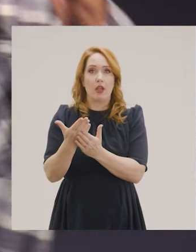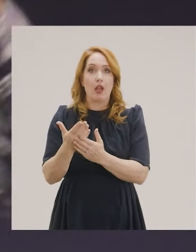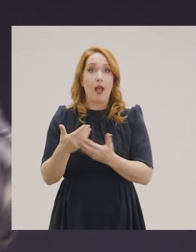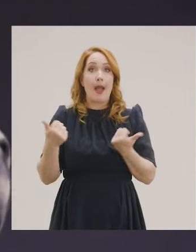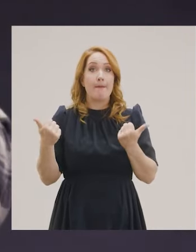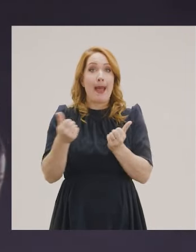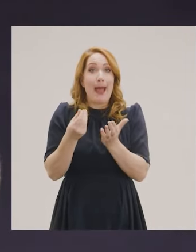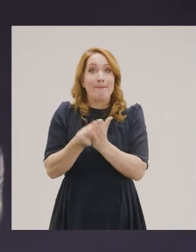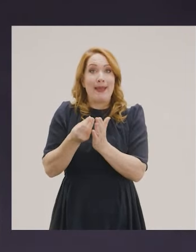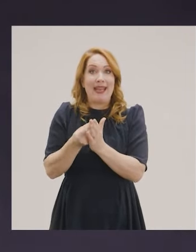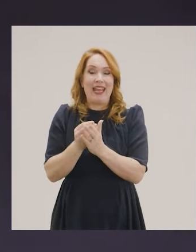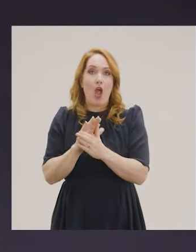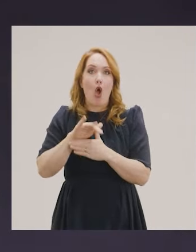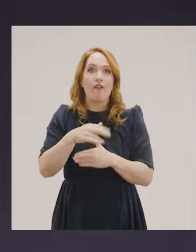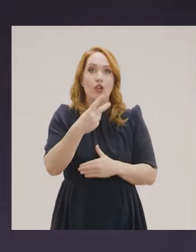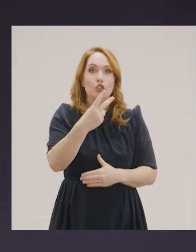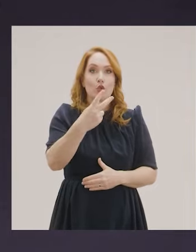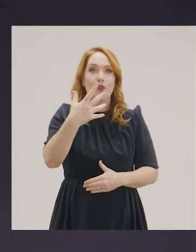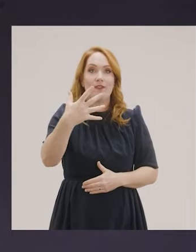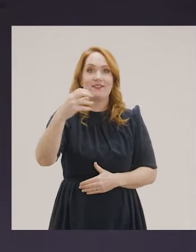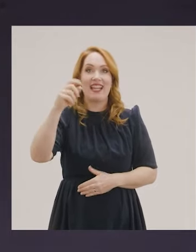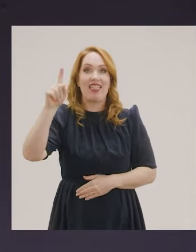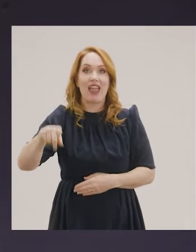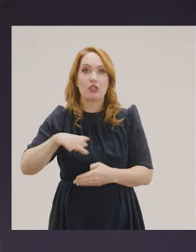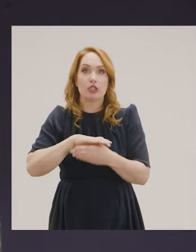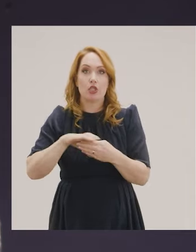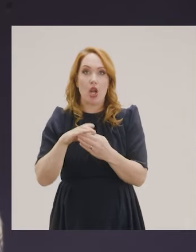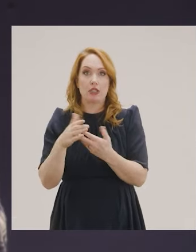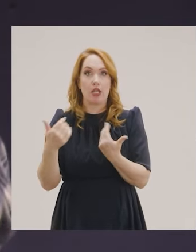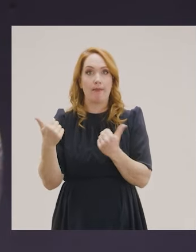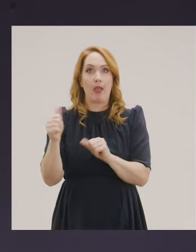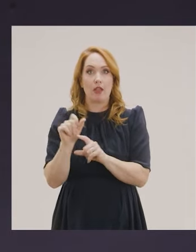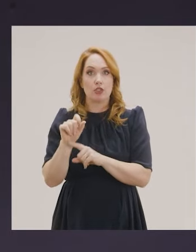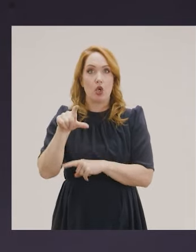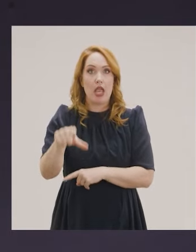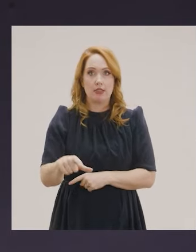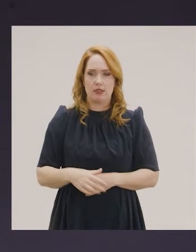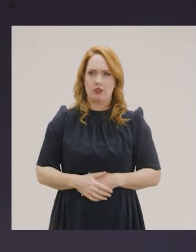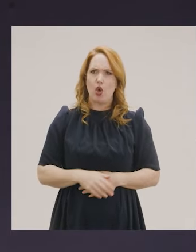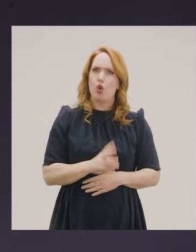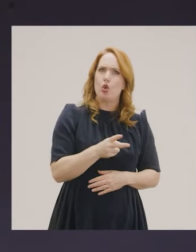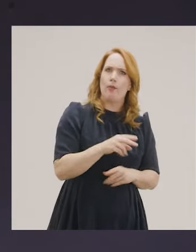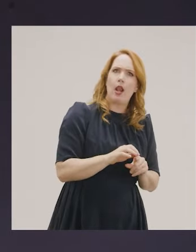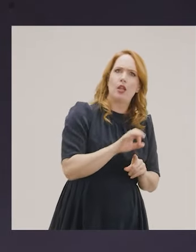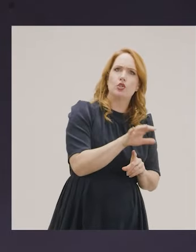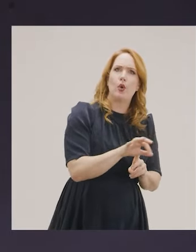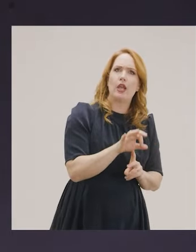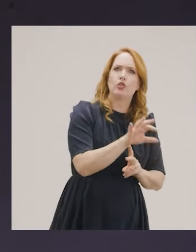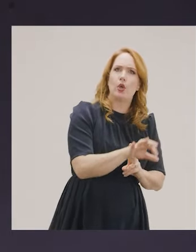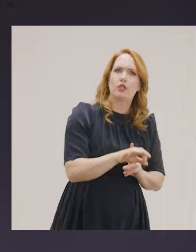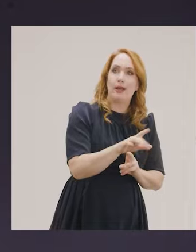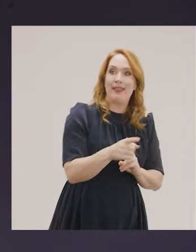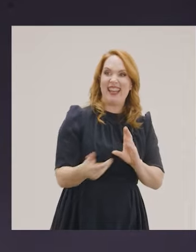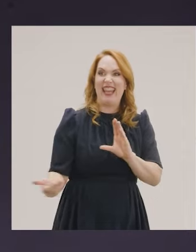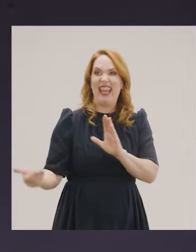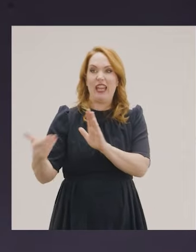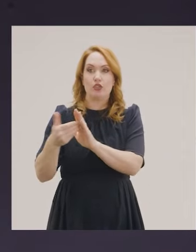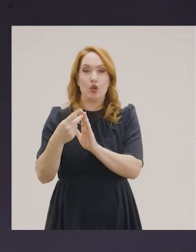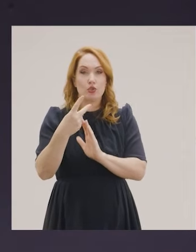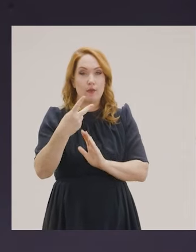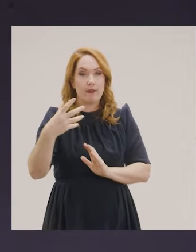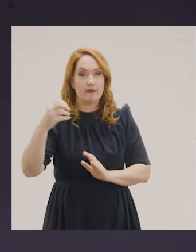over $250,000. Isn't that phenomenal? That's people giving above and beyond the normal stuff. So we have been